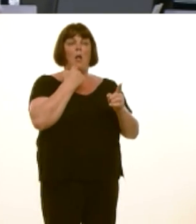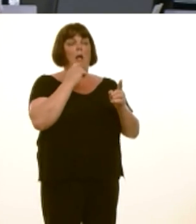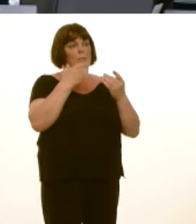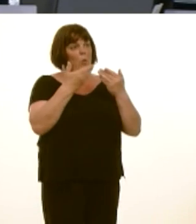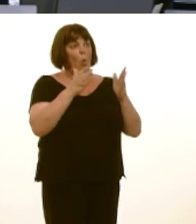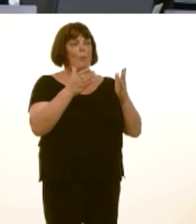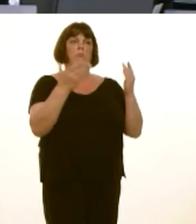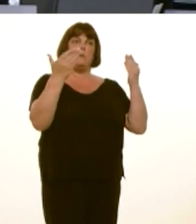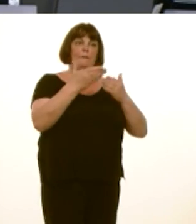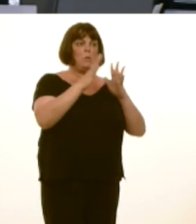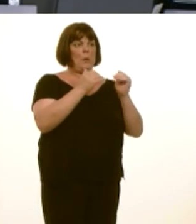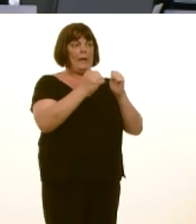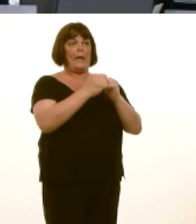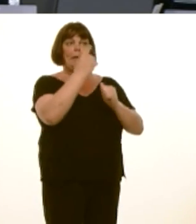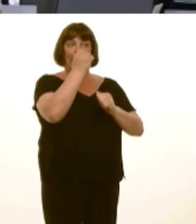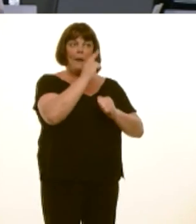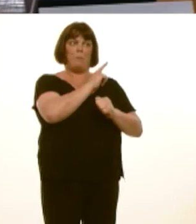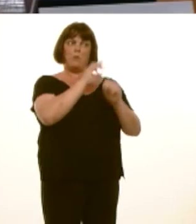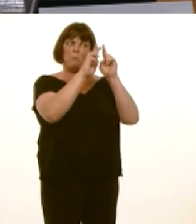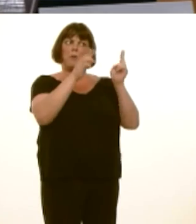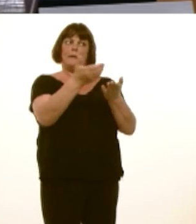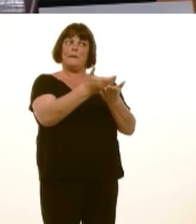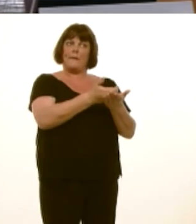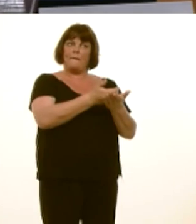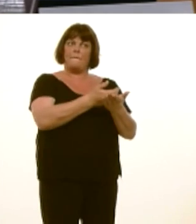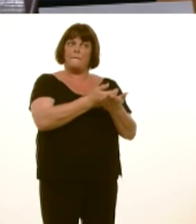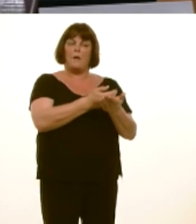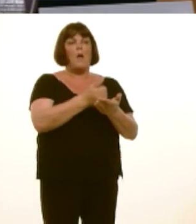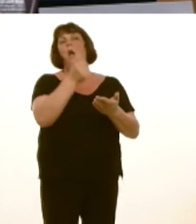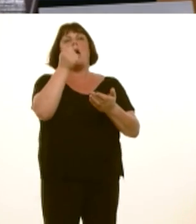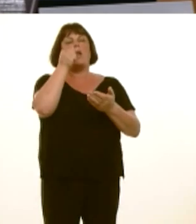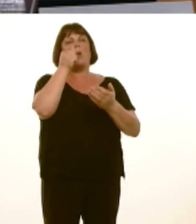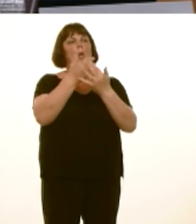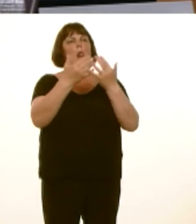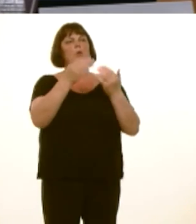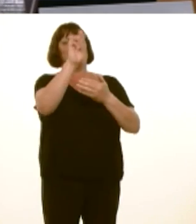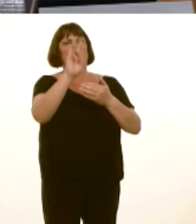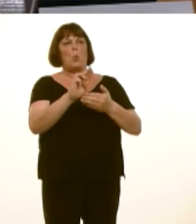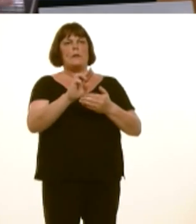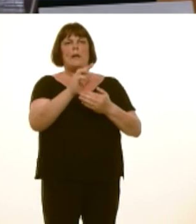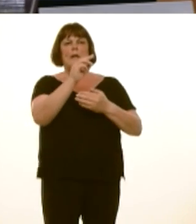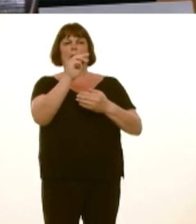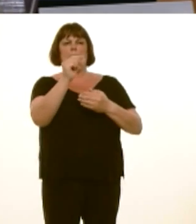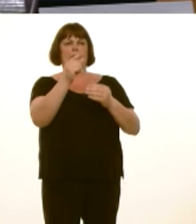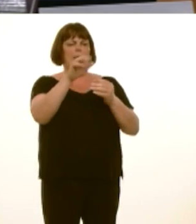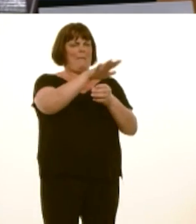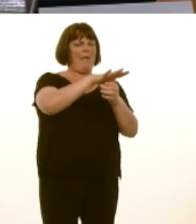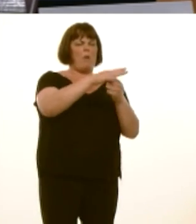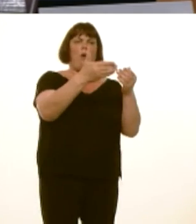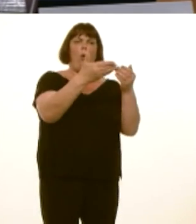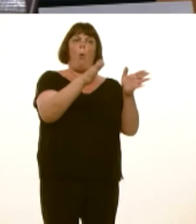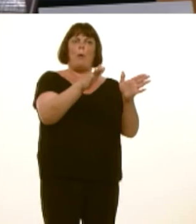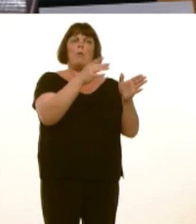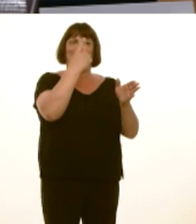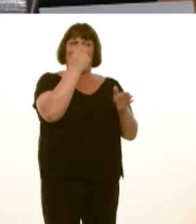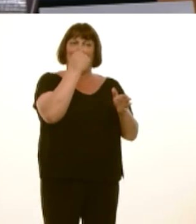and that needs to be reflected in the design of the school itself. And I've seen many examples across Wales where a certain section of the school can be kept open beyond